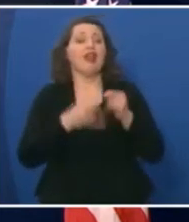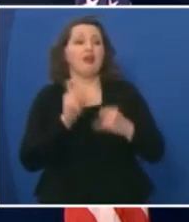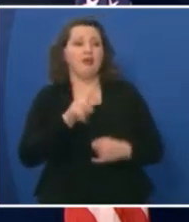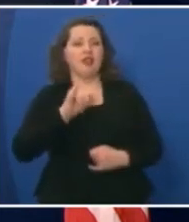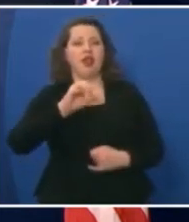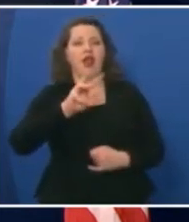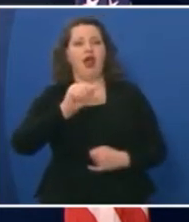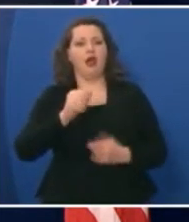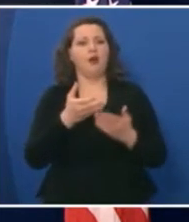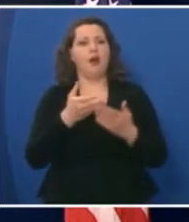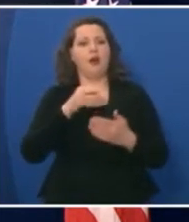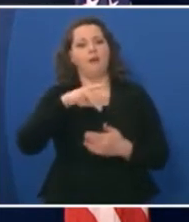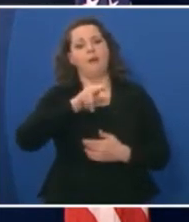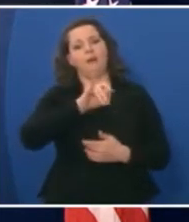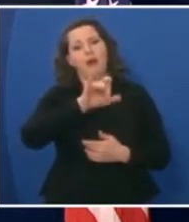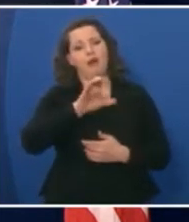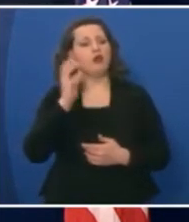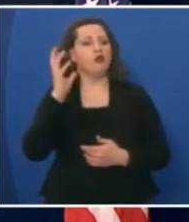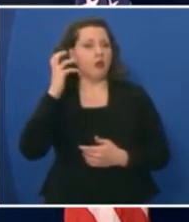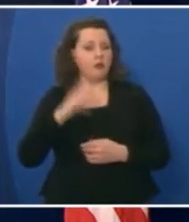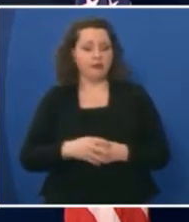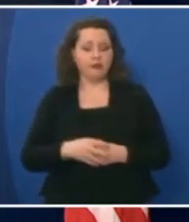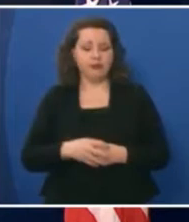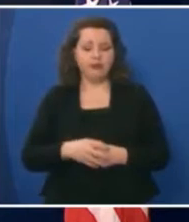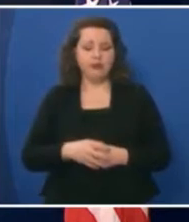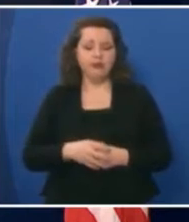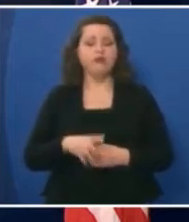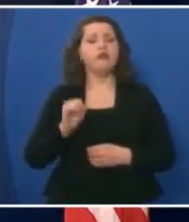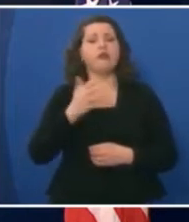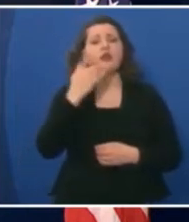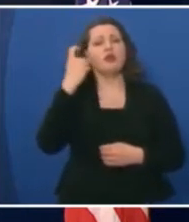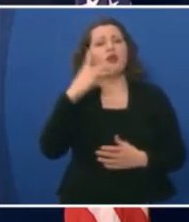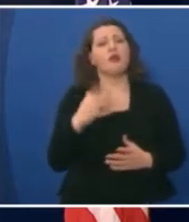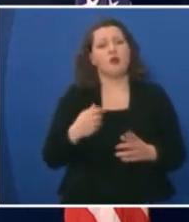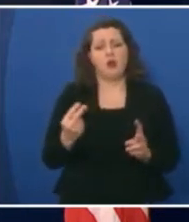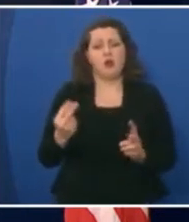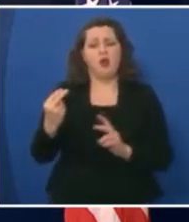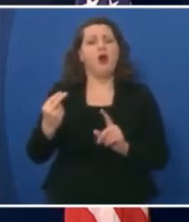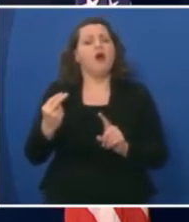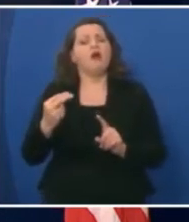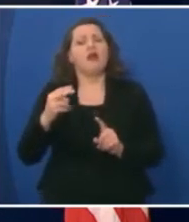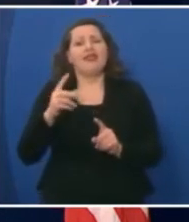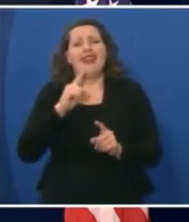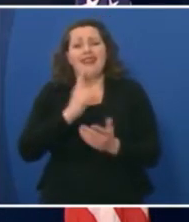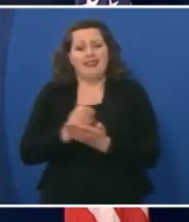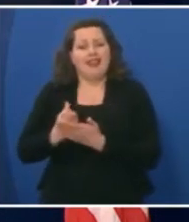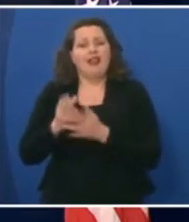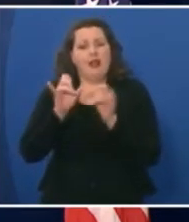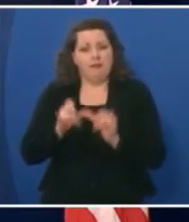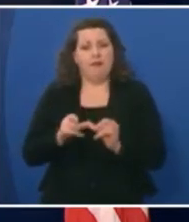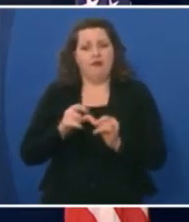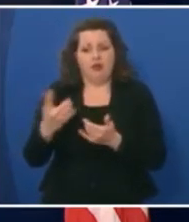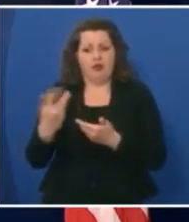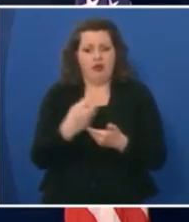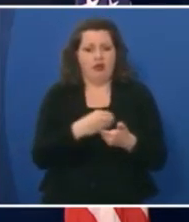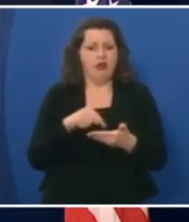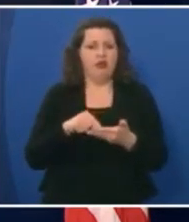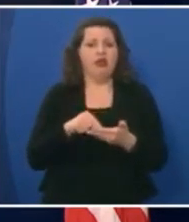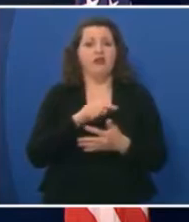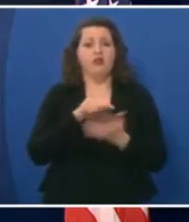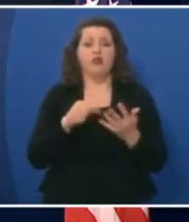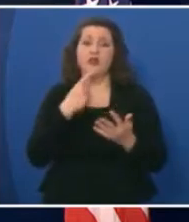Thanks, Governor. Looking back at what you've said about the data and metrics that you've said throughout the past weeks that you're basing your decisions on, first it was a